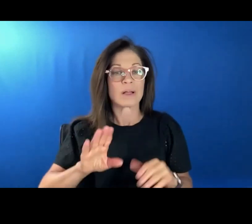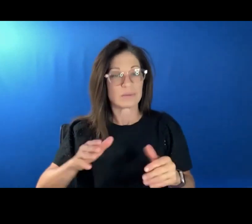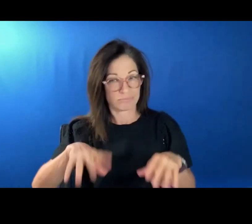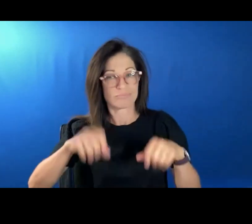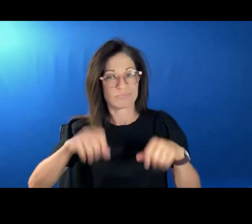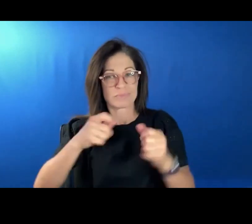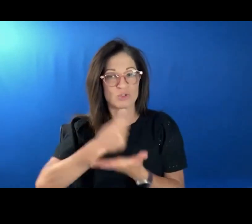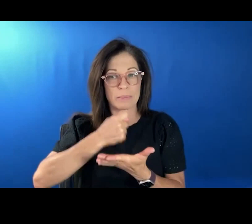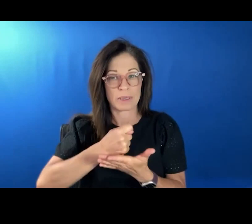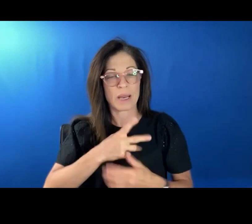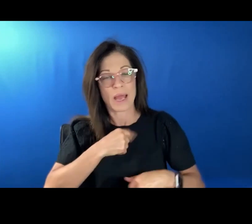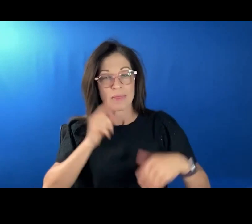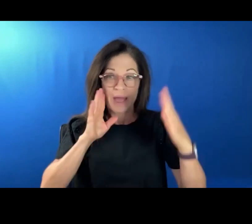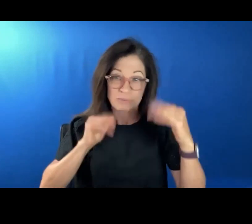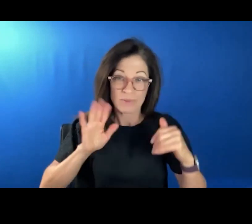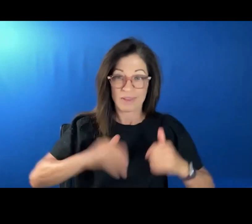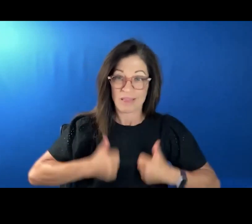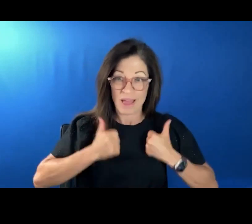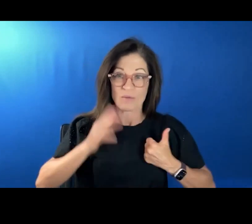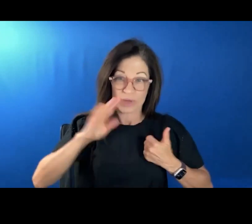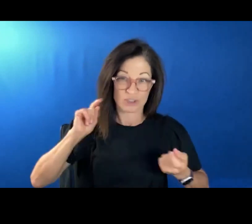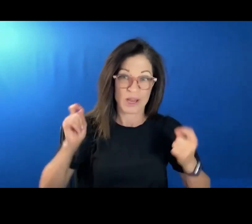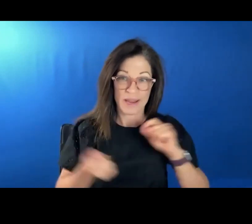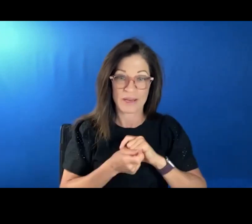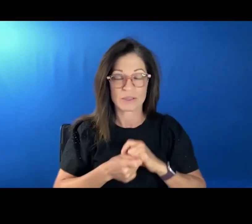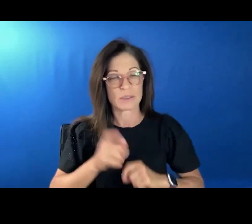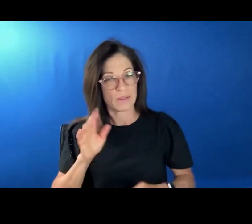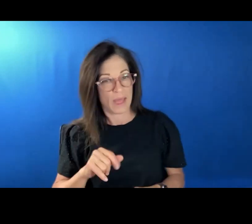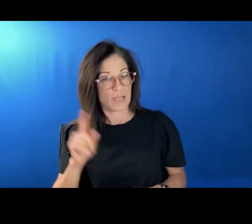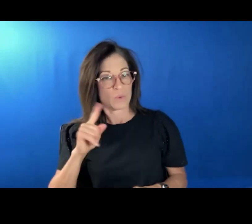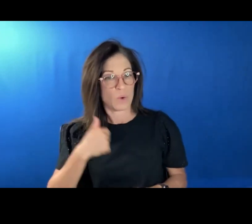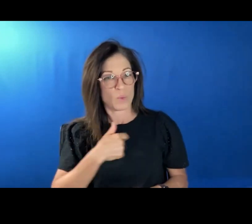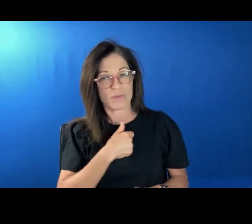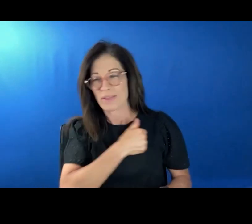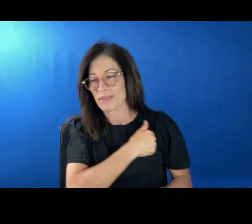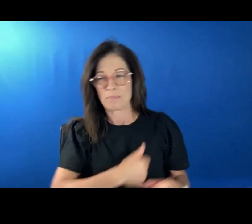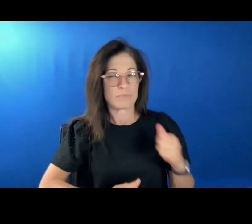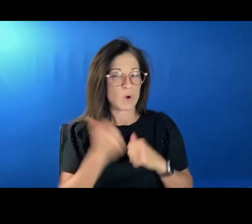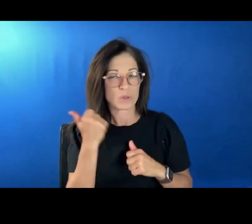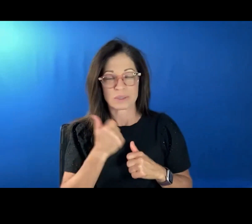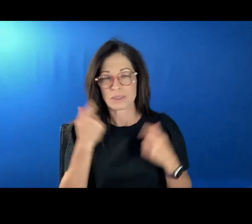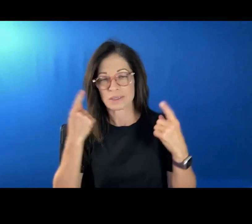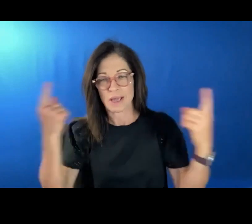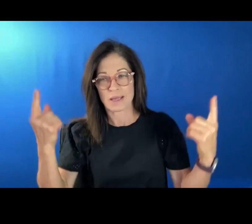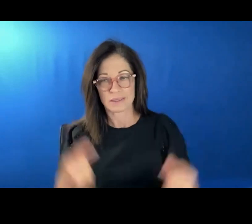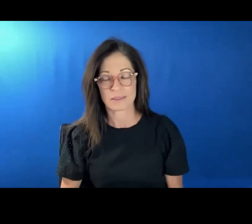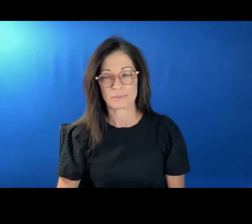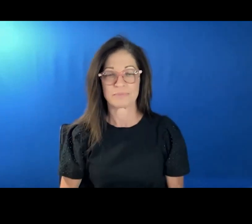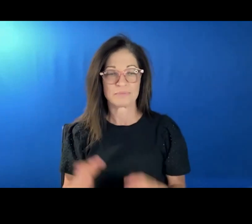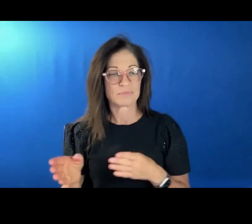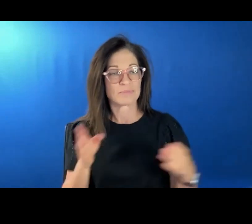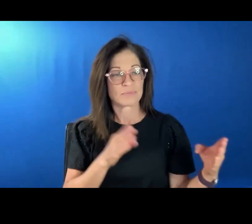the expectation that their life is going to be changed. And that's where we have had the greatest success. And another,